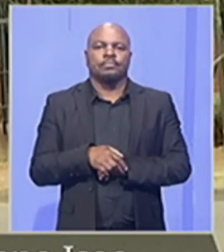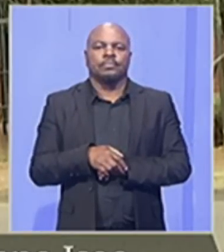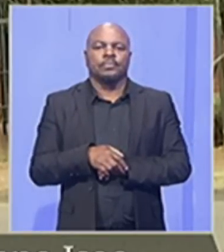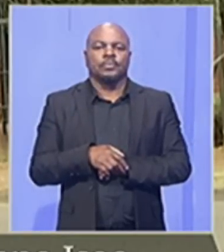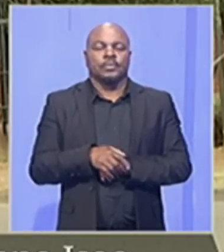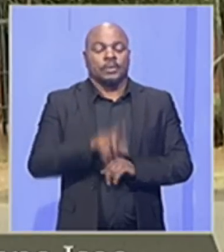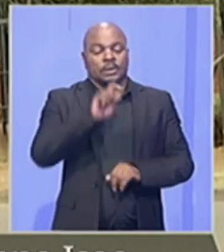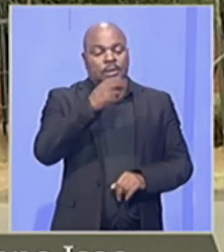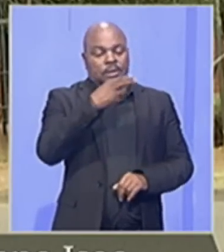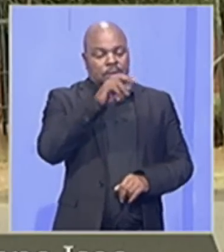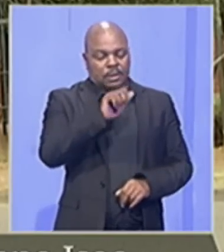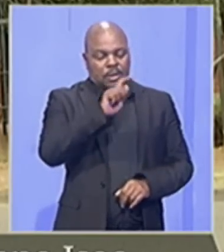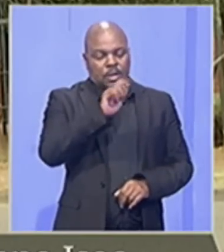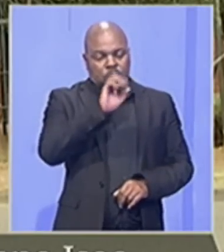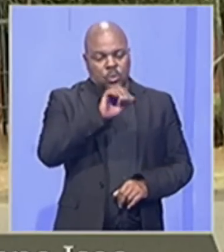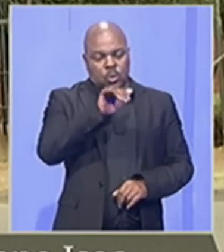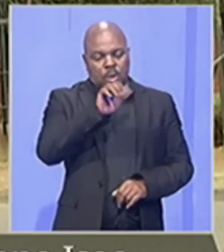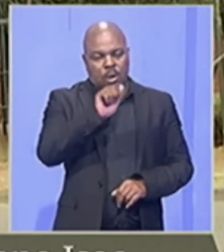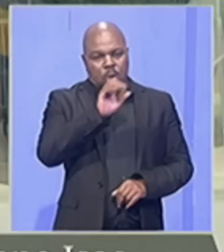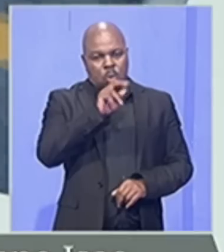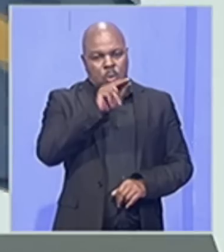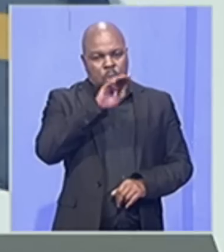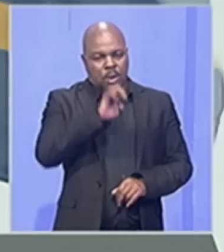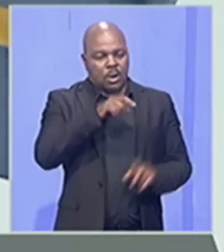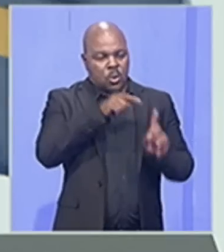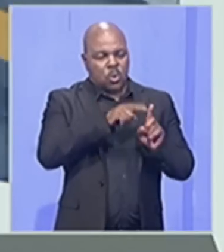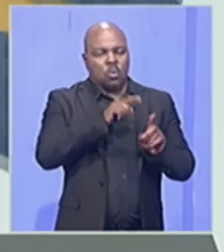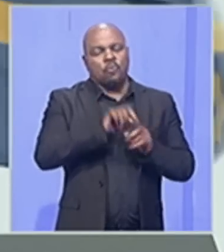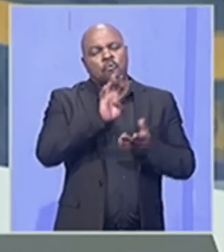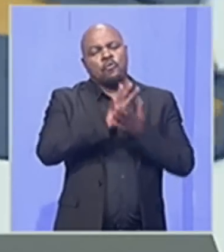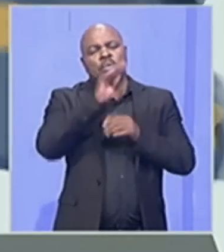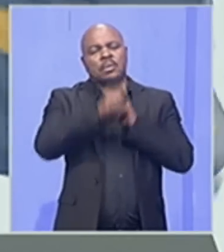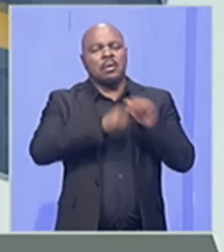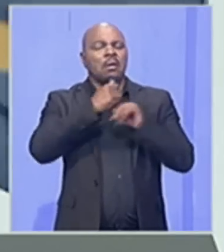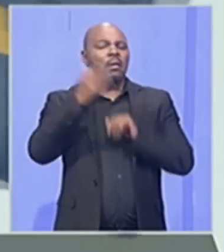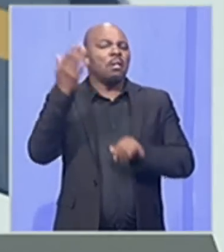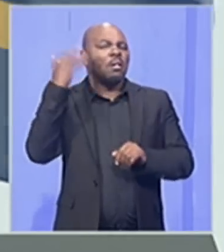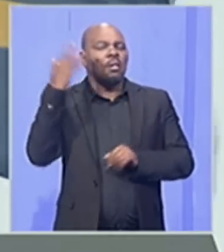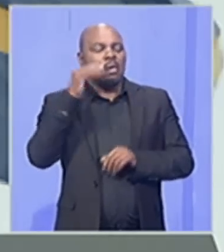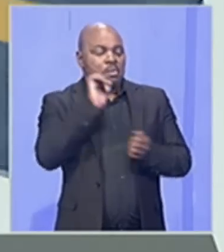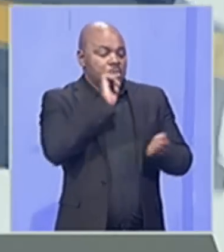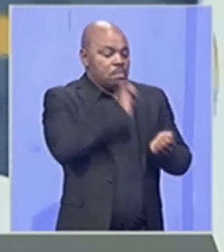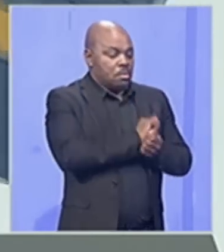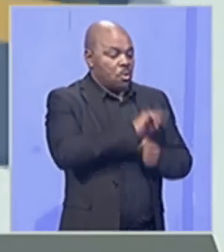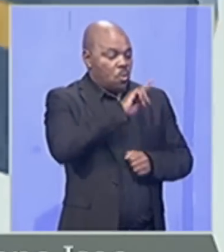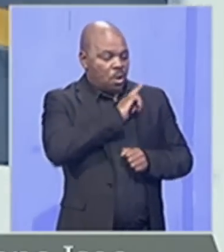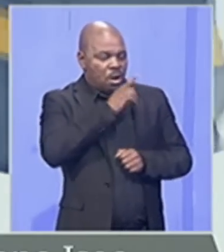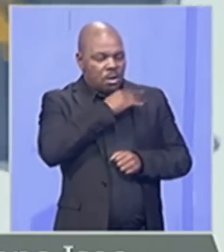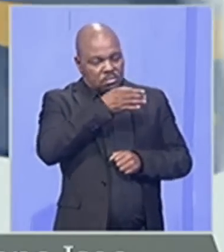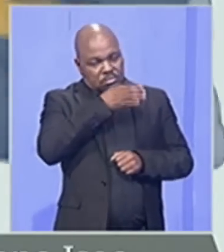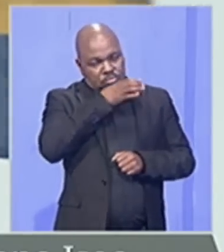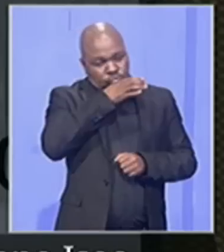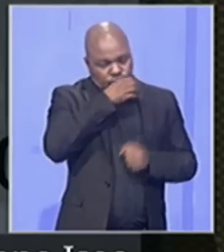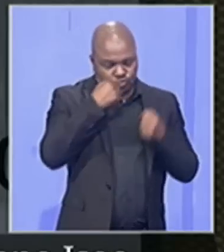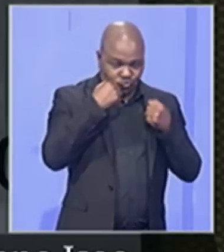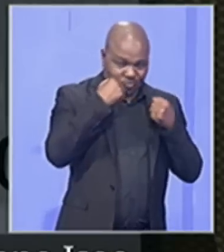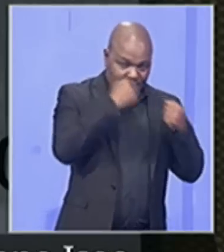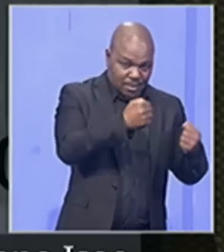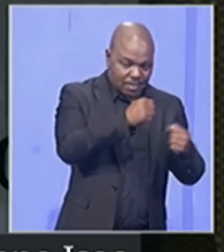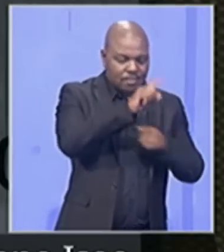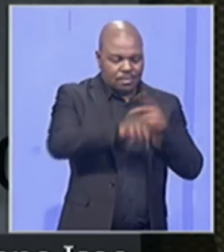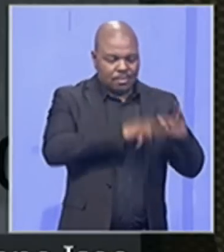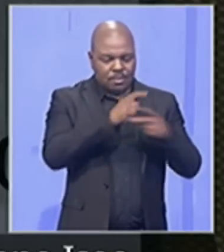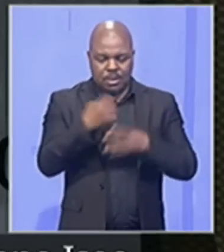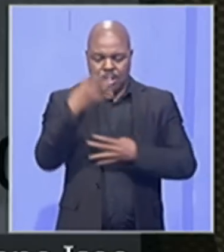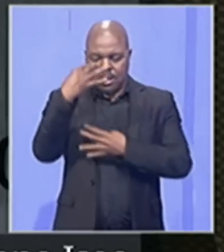Thato ya one Gaobepe o ne a tshwarwa dingwaga di le 14 tse di fetileng ka ntlha ya go kgweetsa ano le nnotagi. O ne a tswalelwa kwa